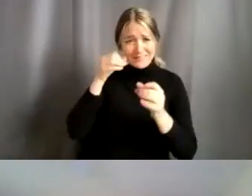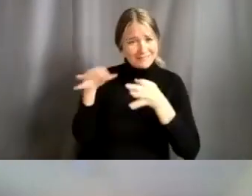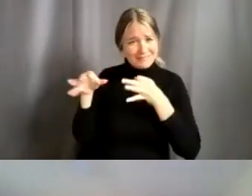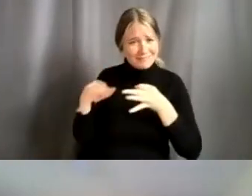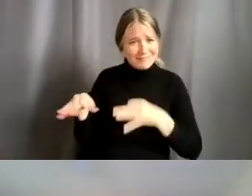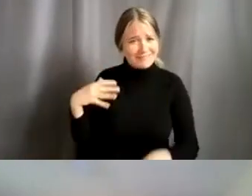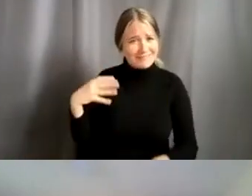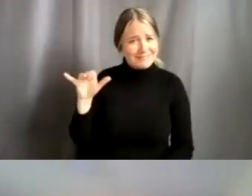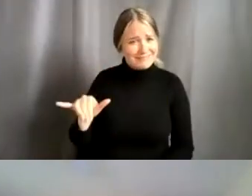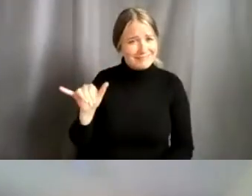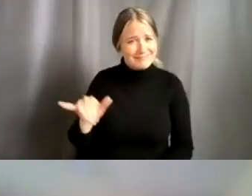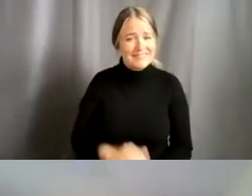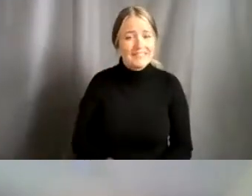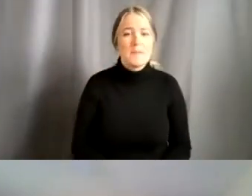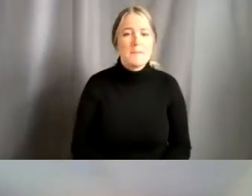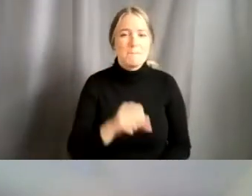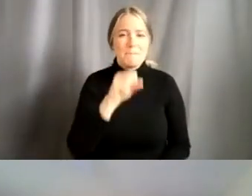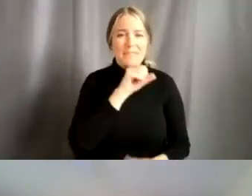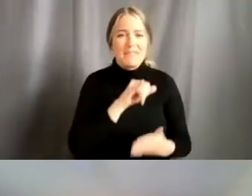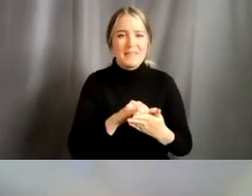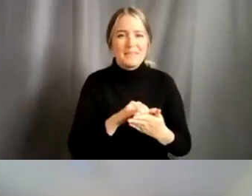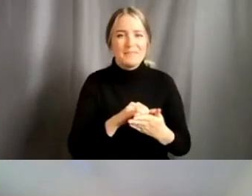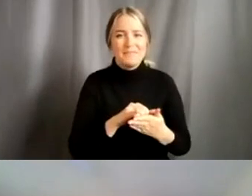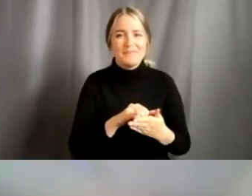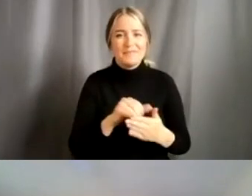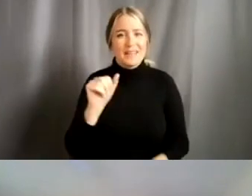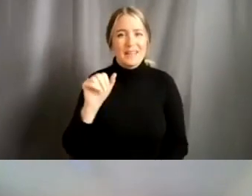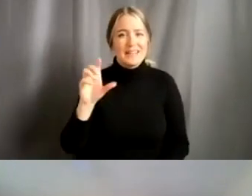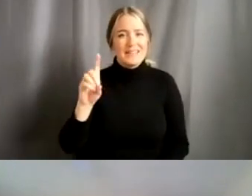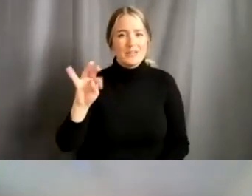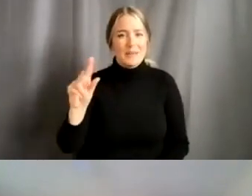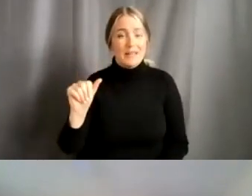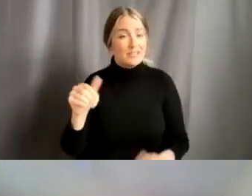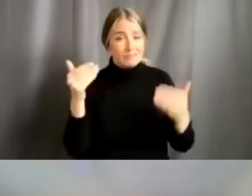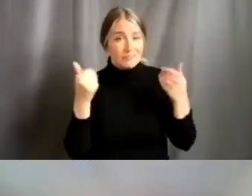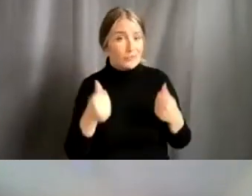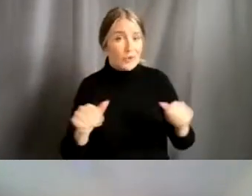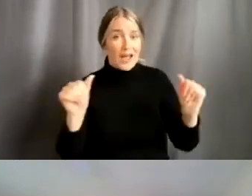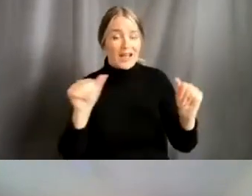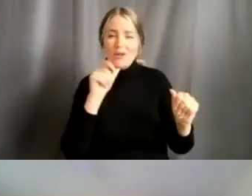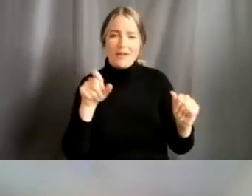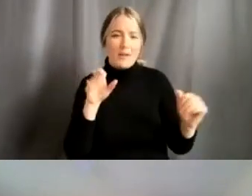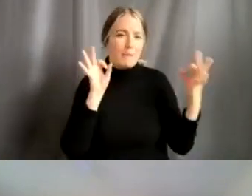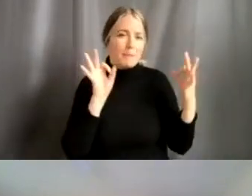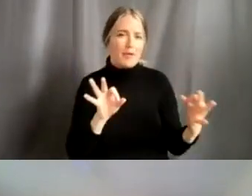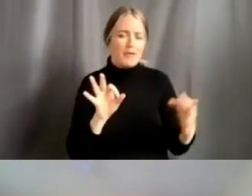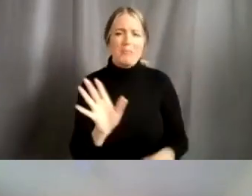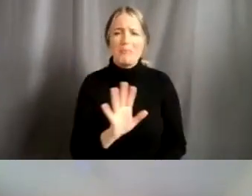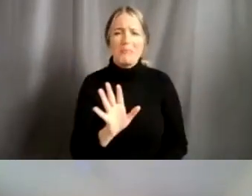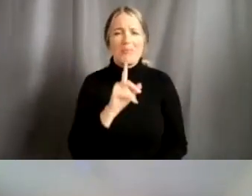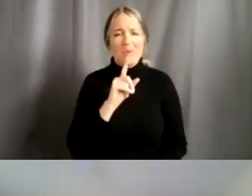Love it. Give it a try. You don't have to be perfect. You just have to make a real authentic